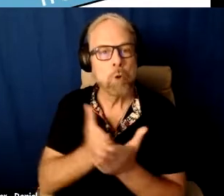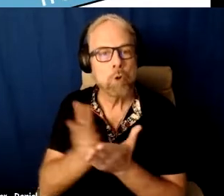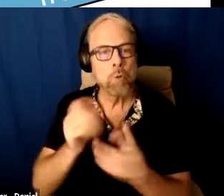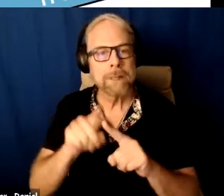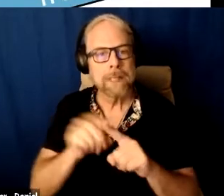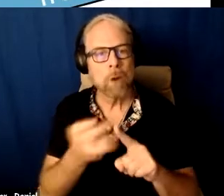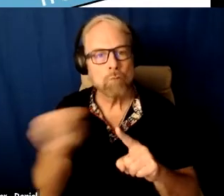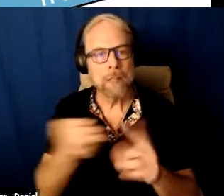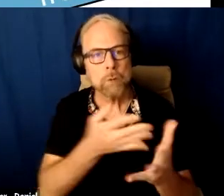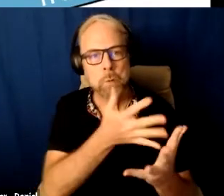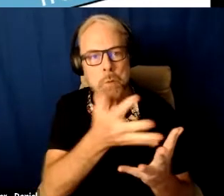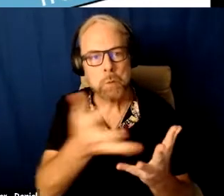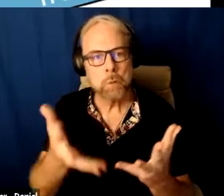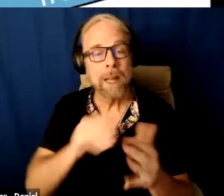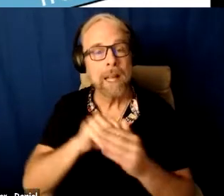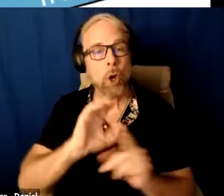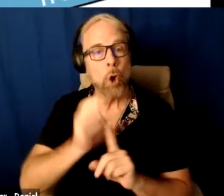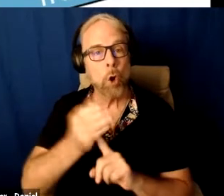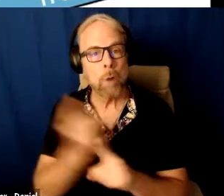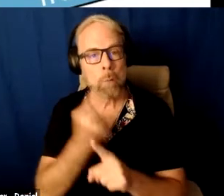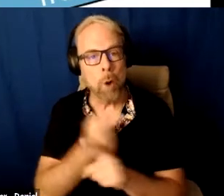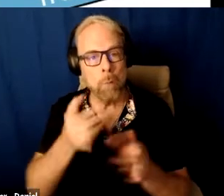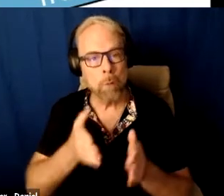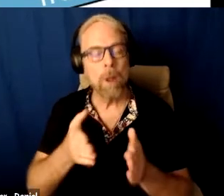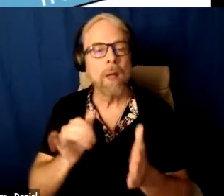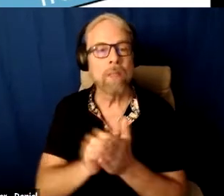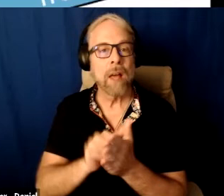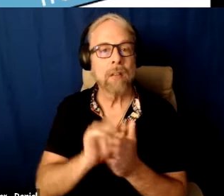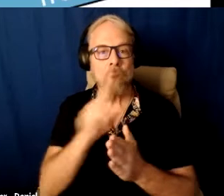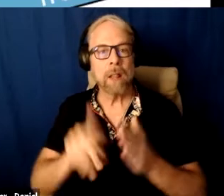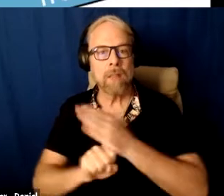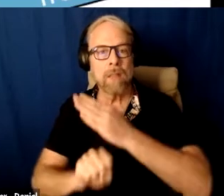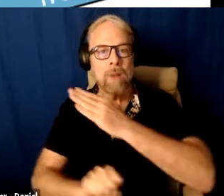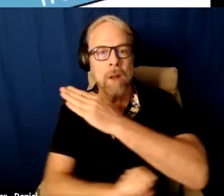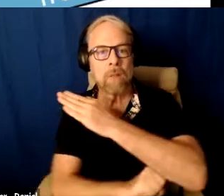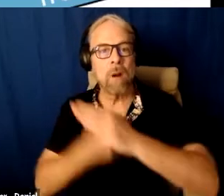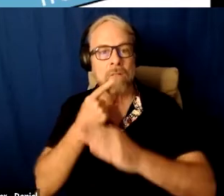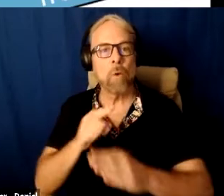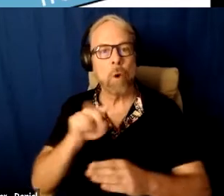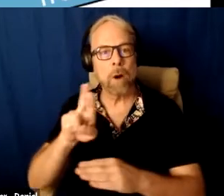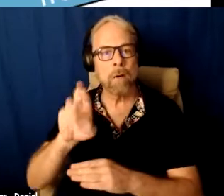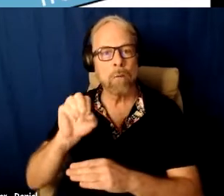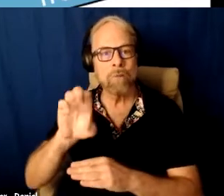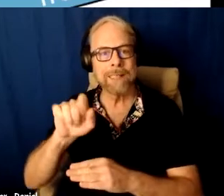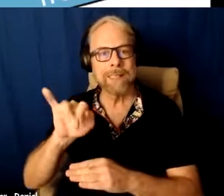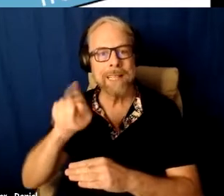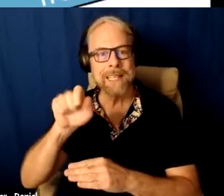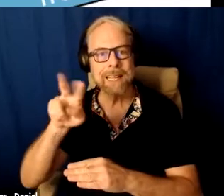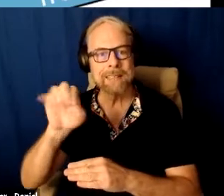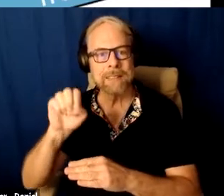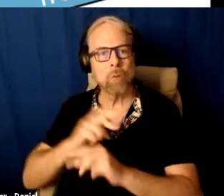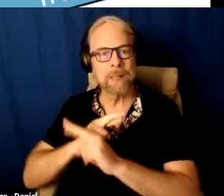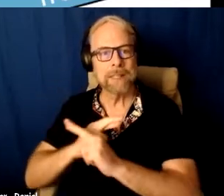a culturally appropriate way is actually the foundation of resilience. So when we think